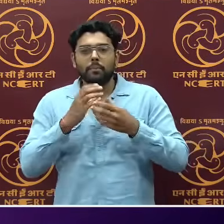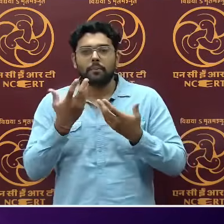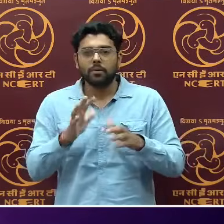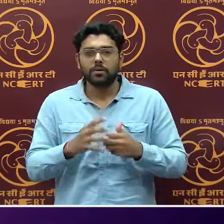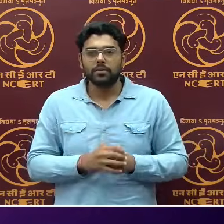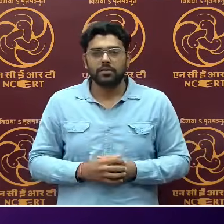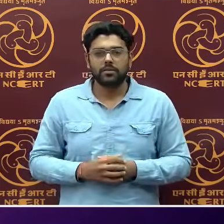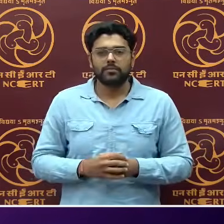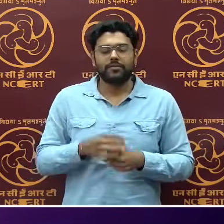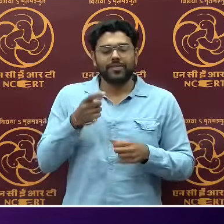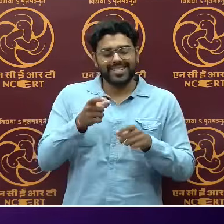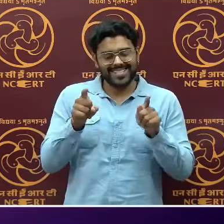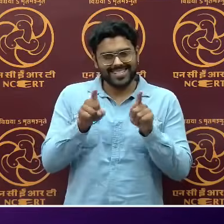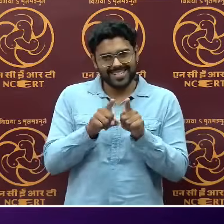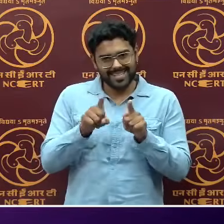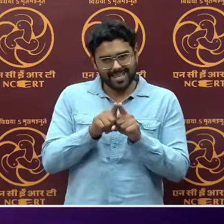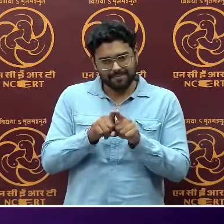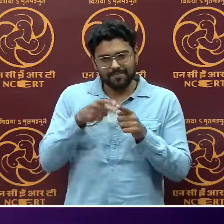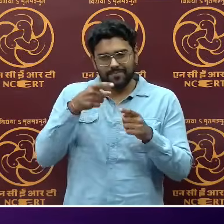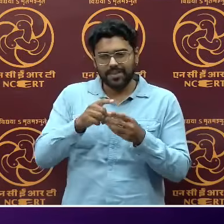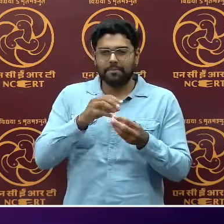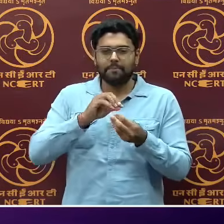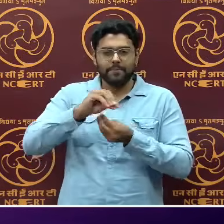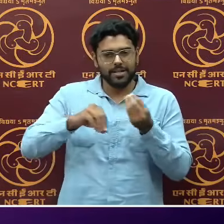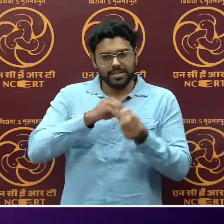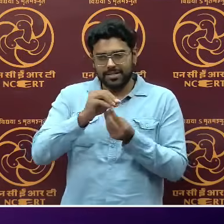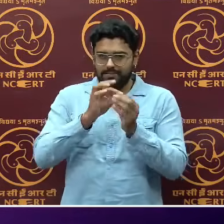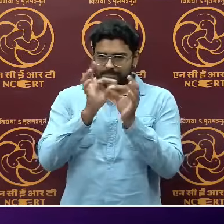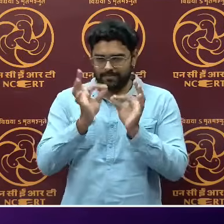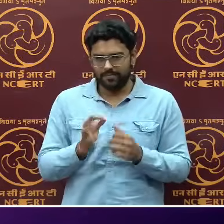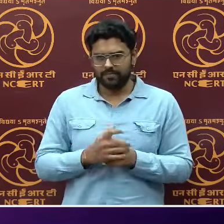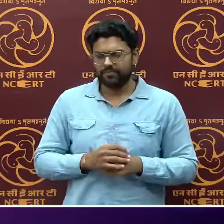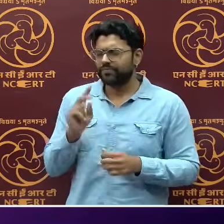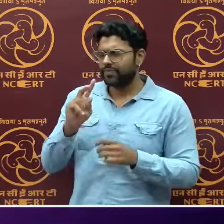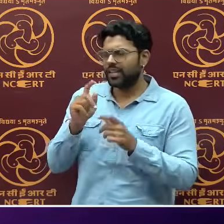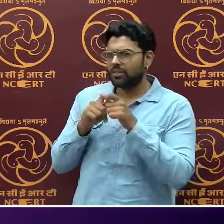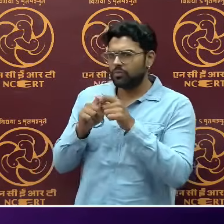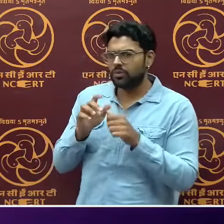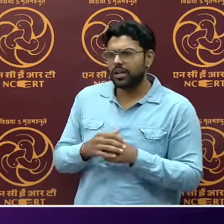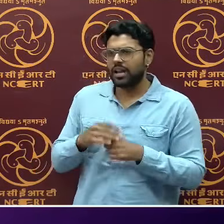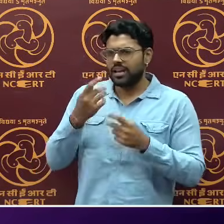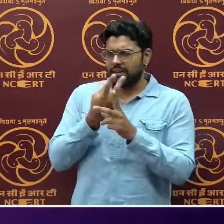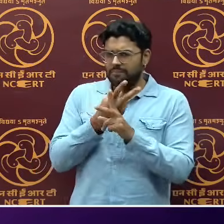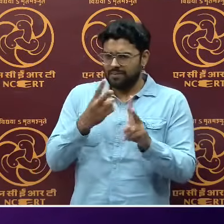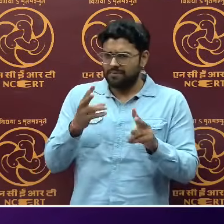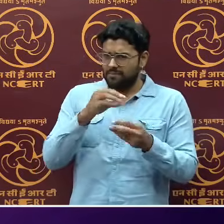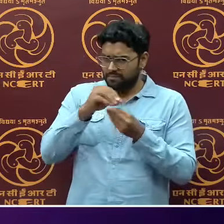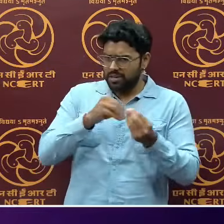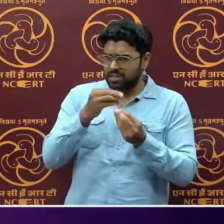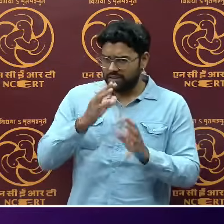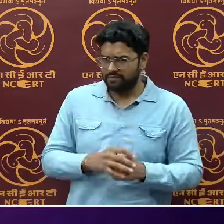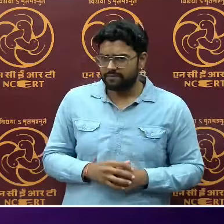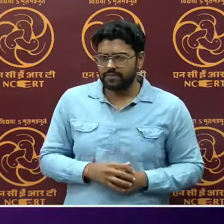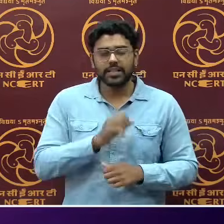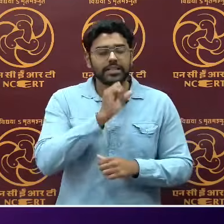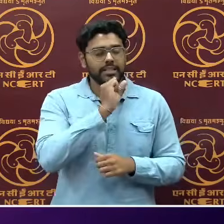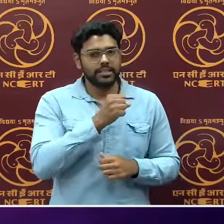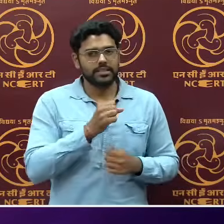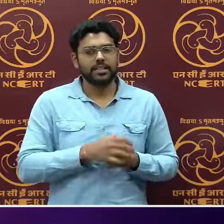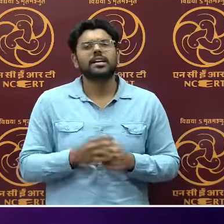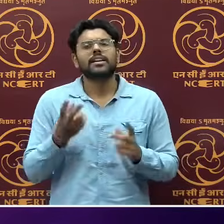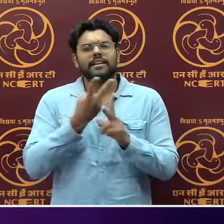how all mixtures are prepared. So do we have any type of mixtures, ma'am? Yes. So there